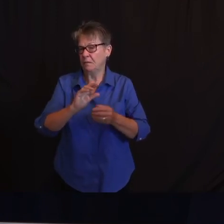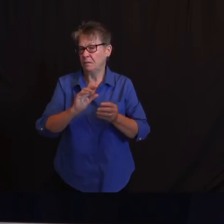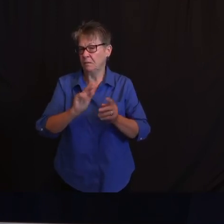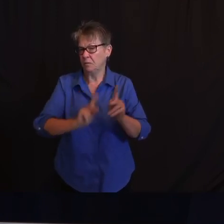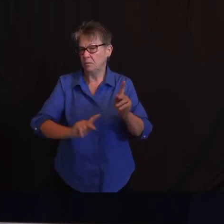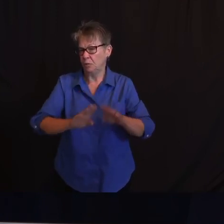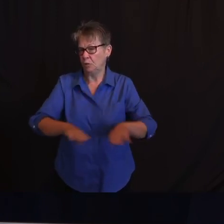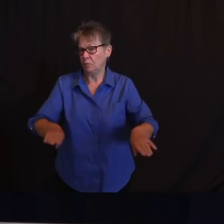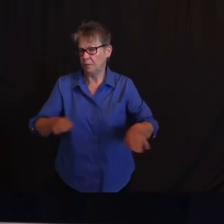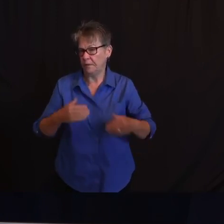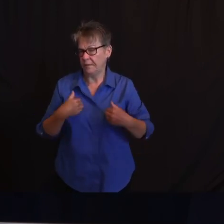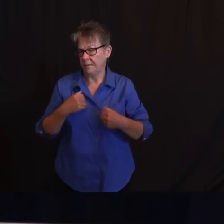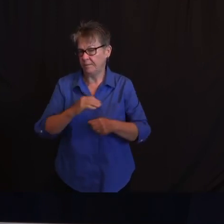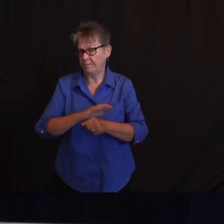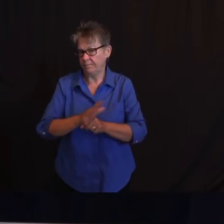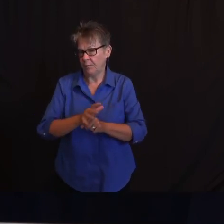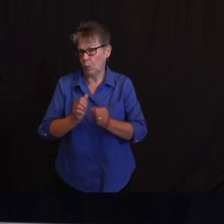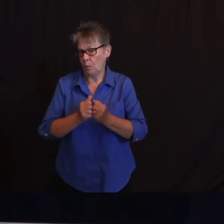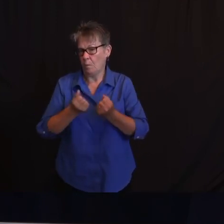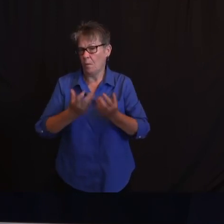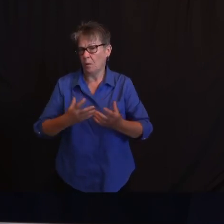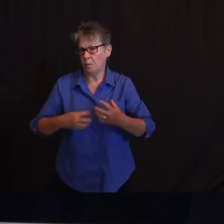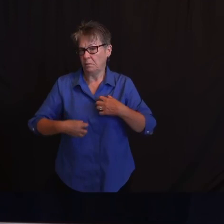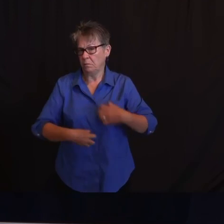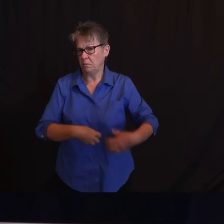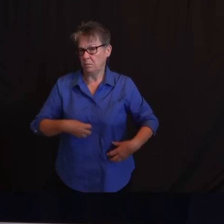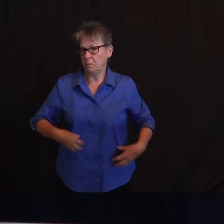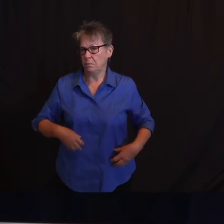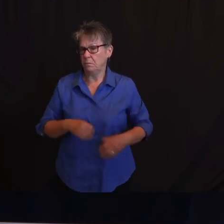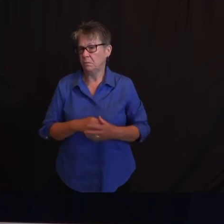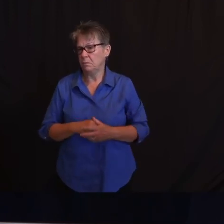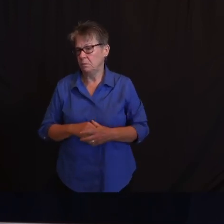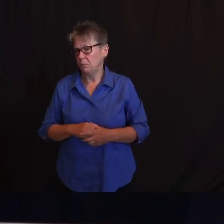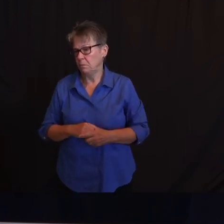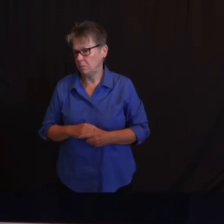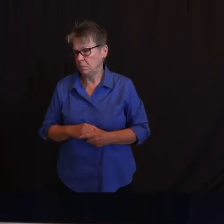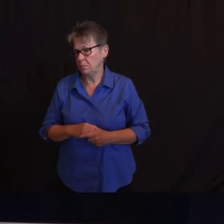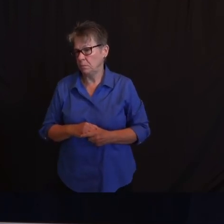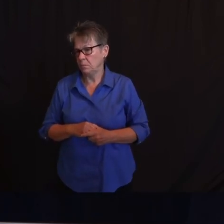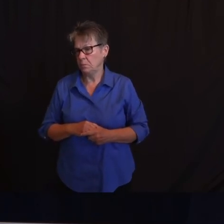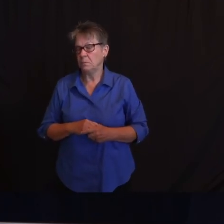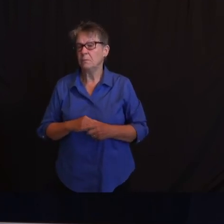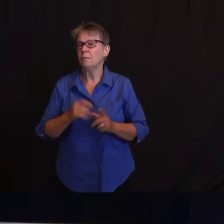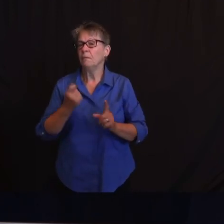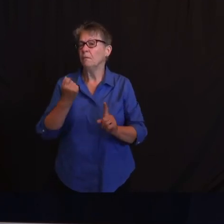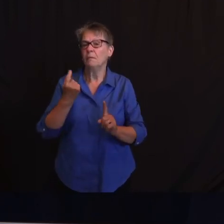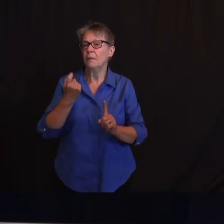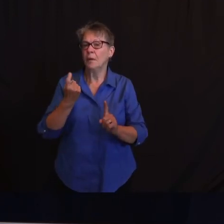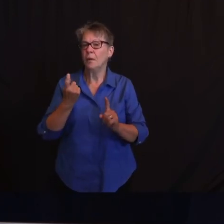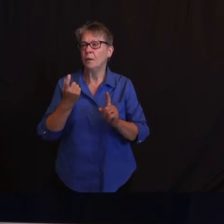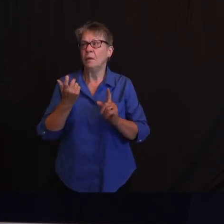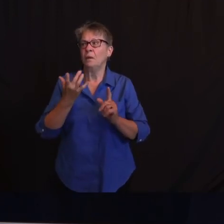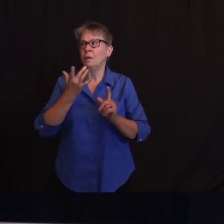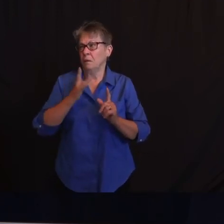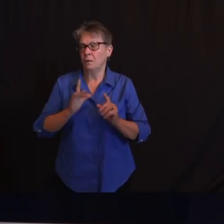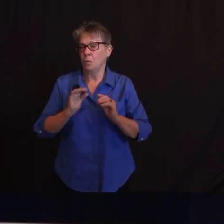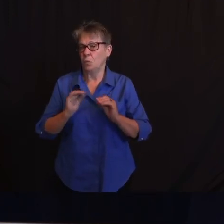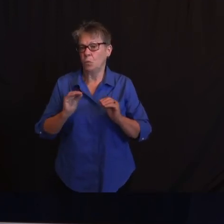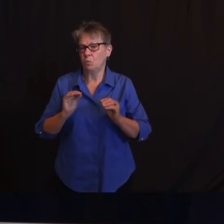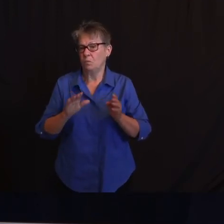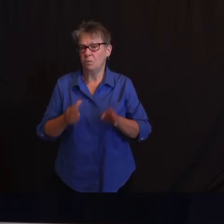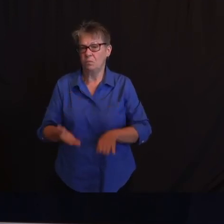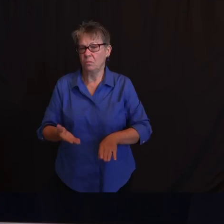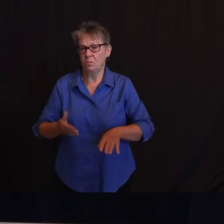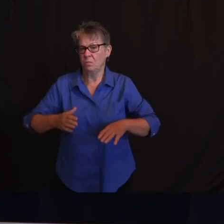positive. Fortunately, in New Jersey, there are no deaths reported at this time. The ages of the children range from